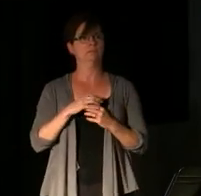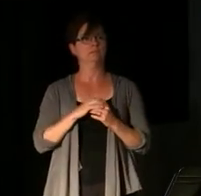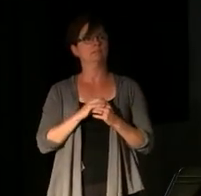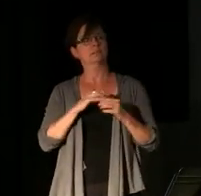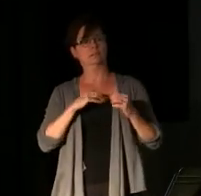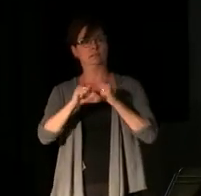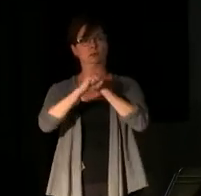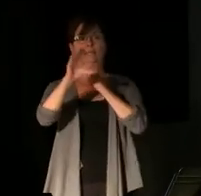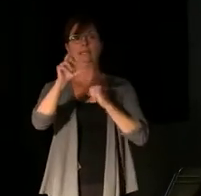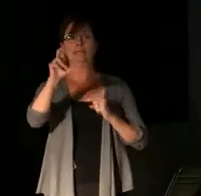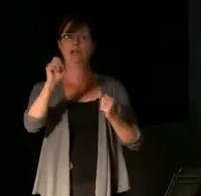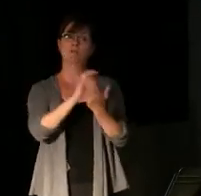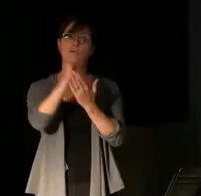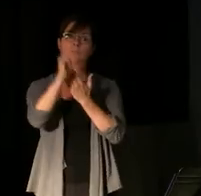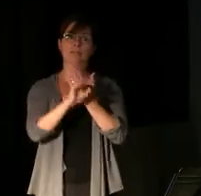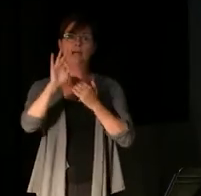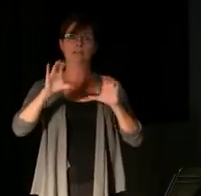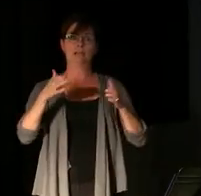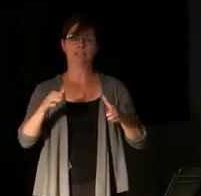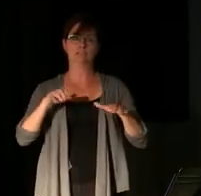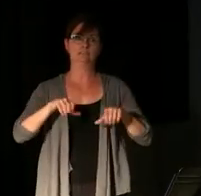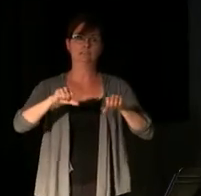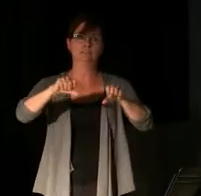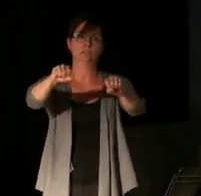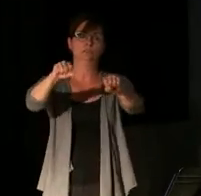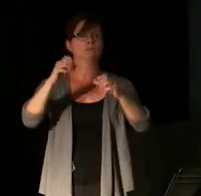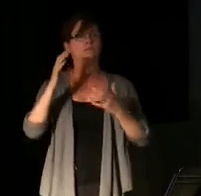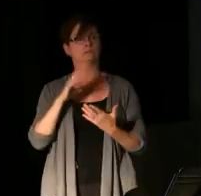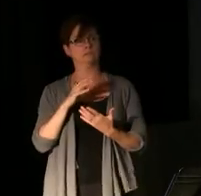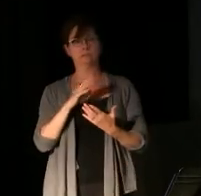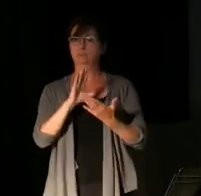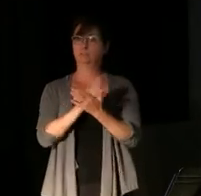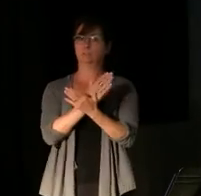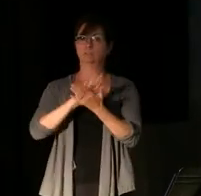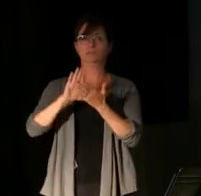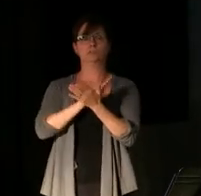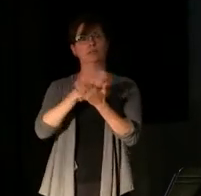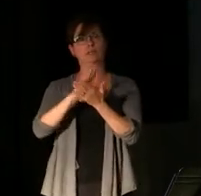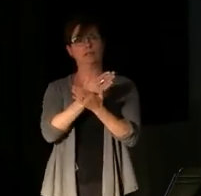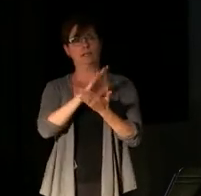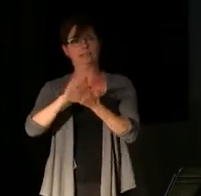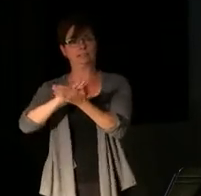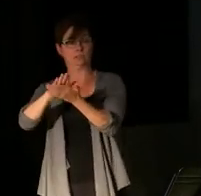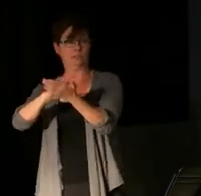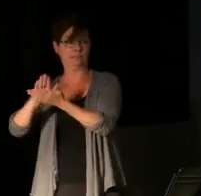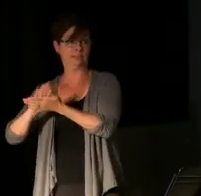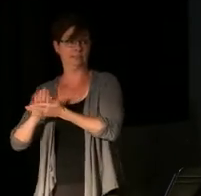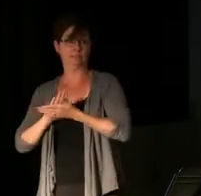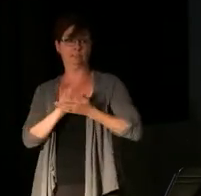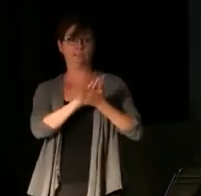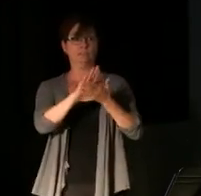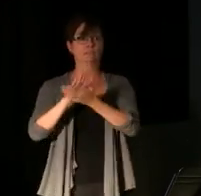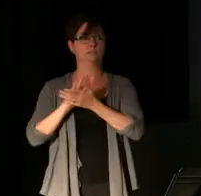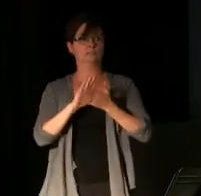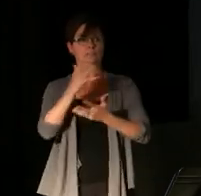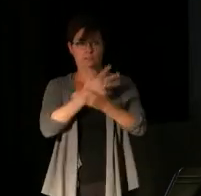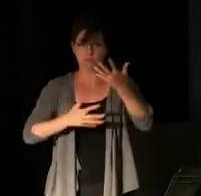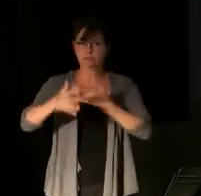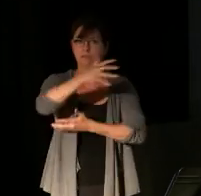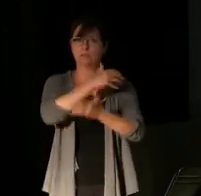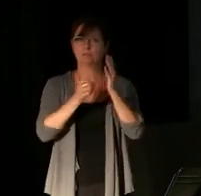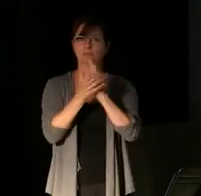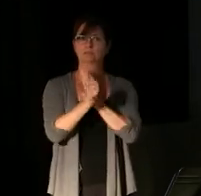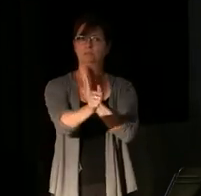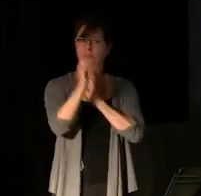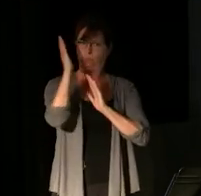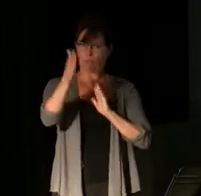Expanded core curriculum, 9 different classes you are in. You learn to cook and how to clean and social skills to